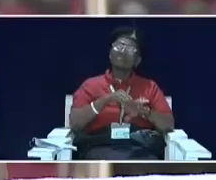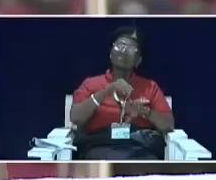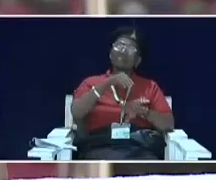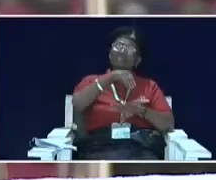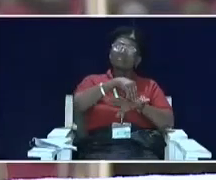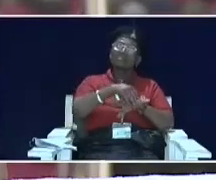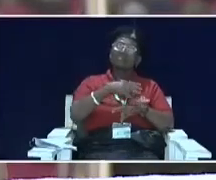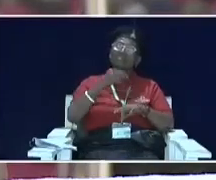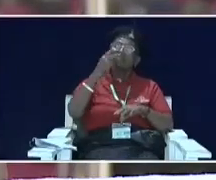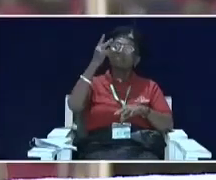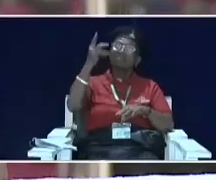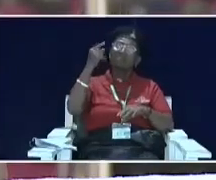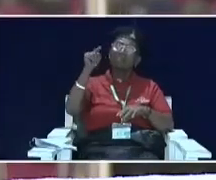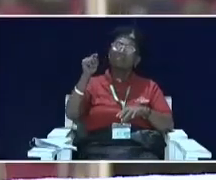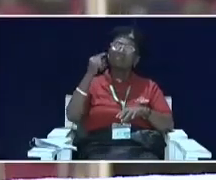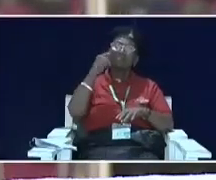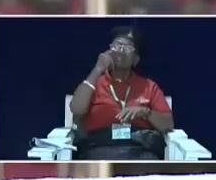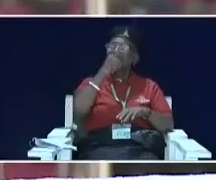animals.